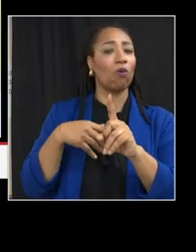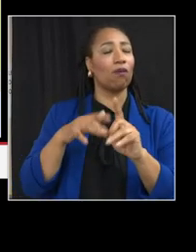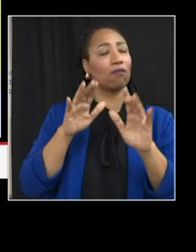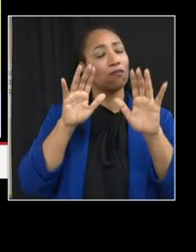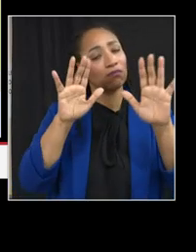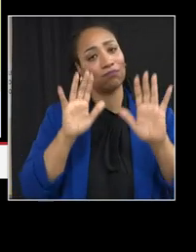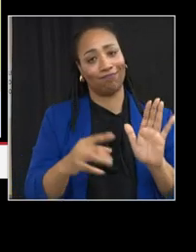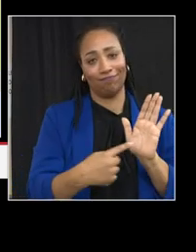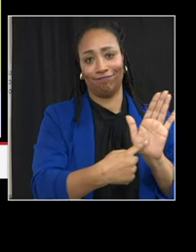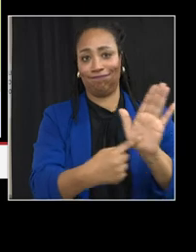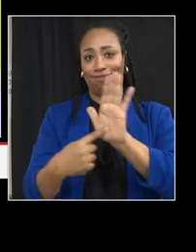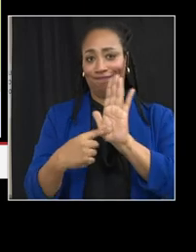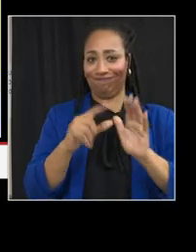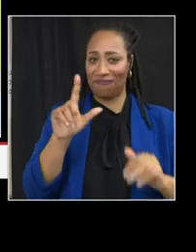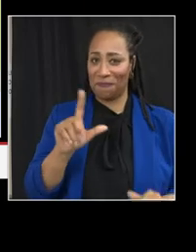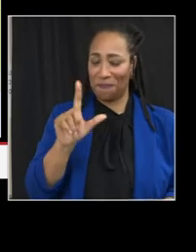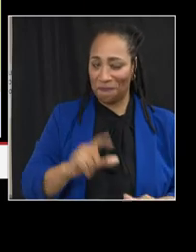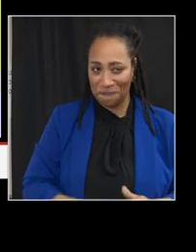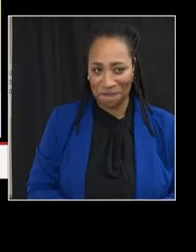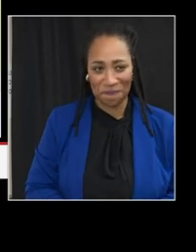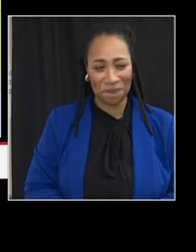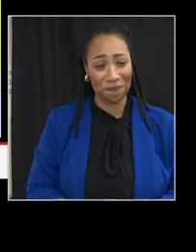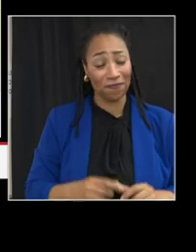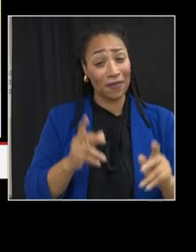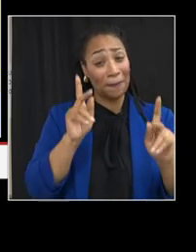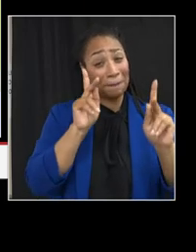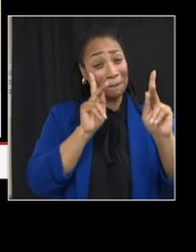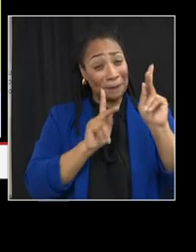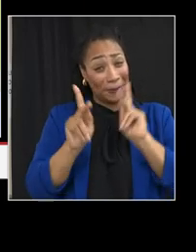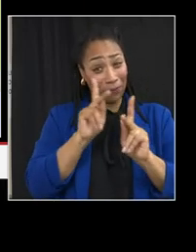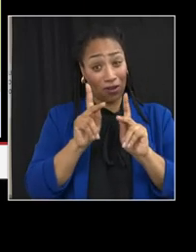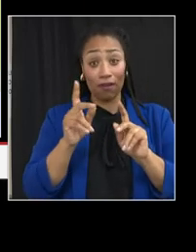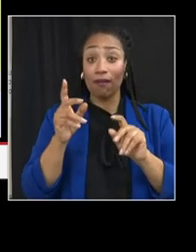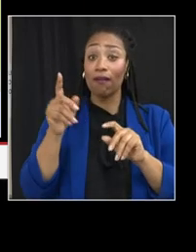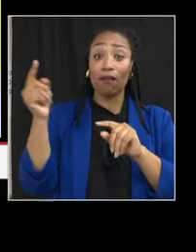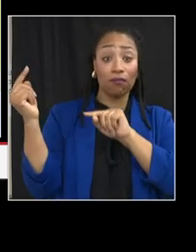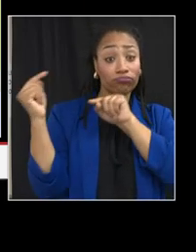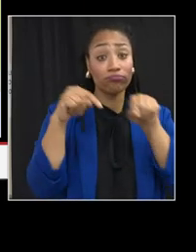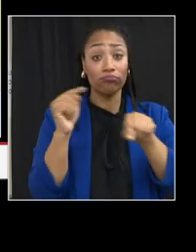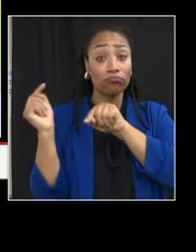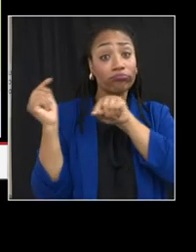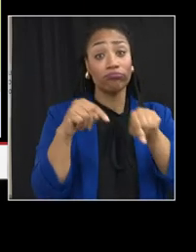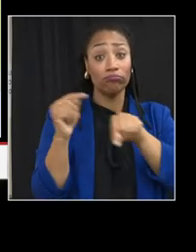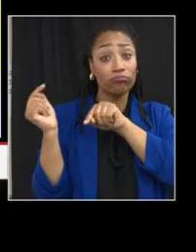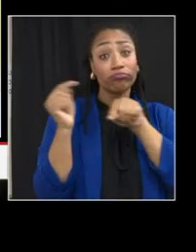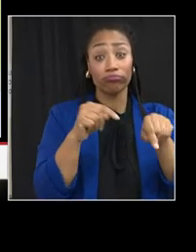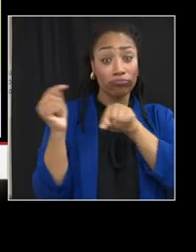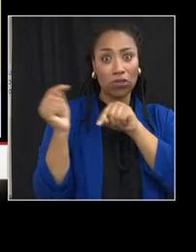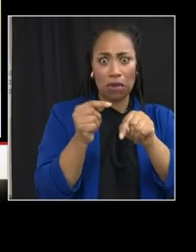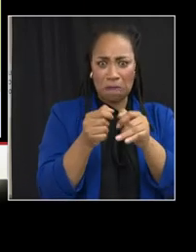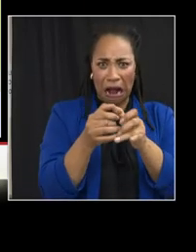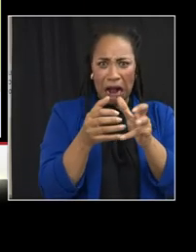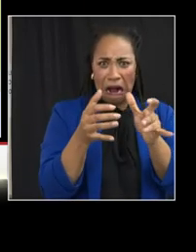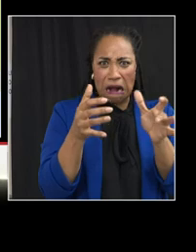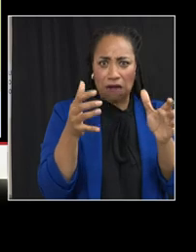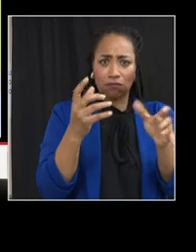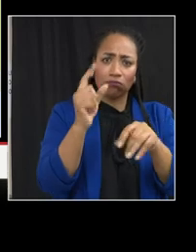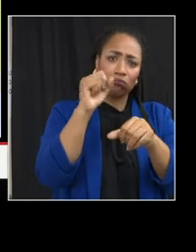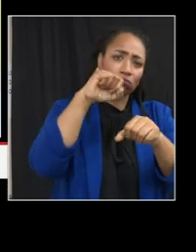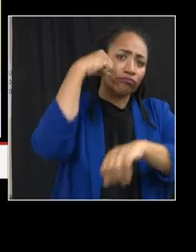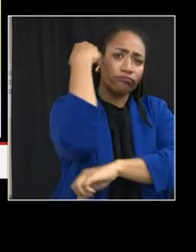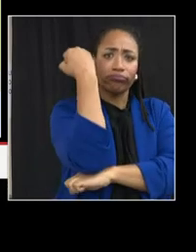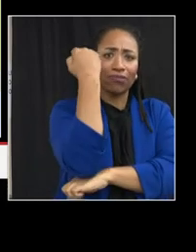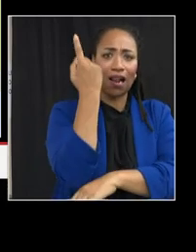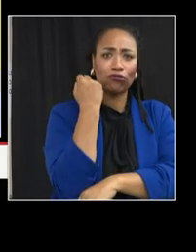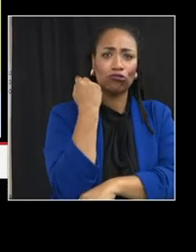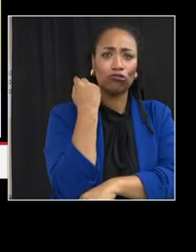a tourism high last year. We broke a record for the number of people coming to visit the district.